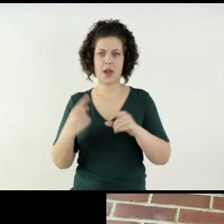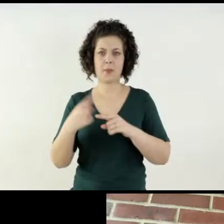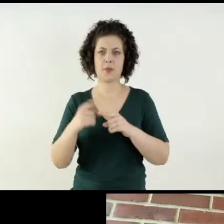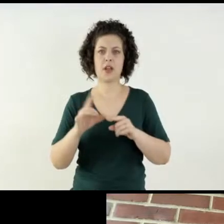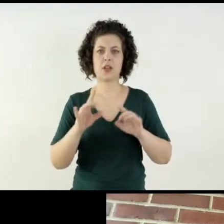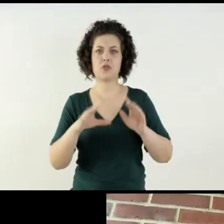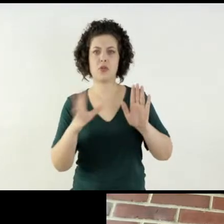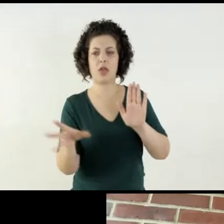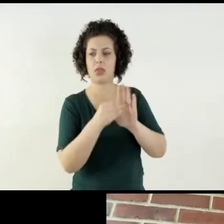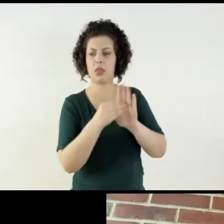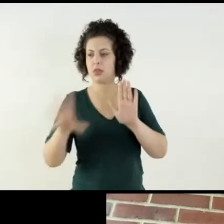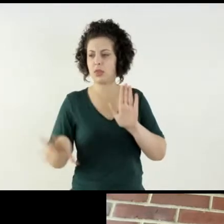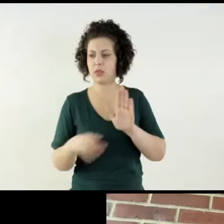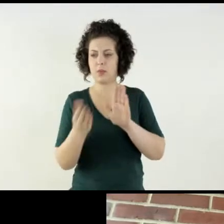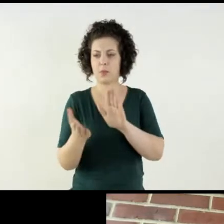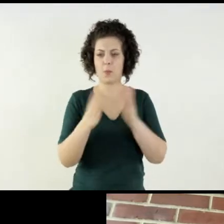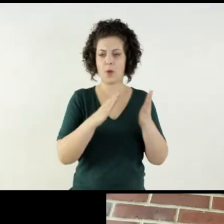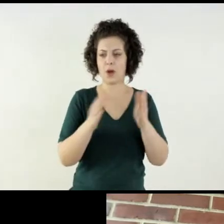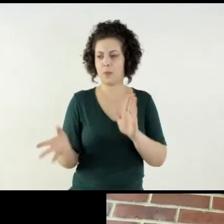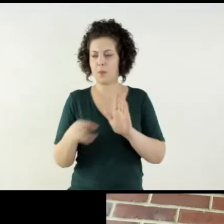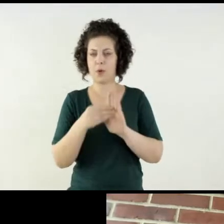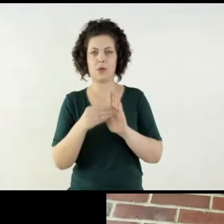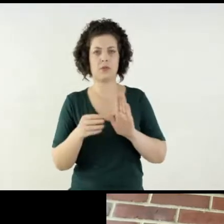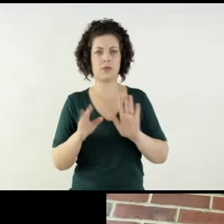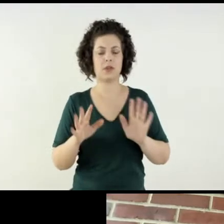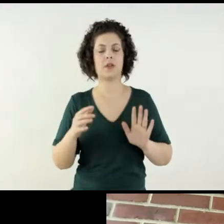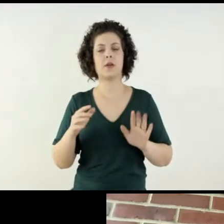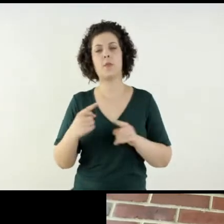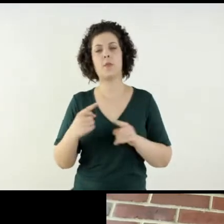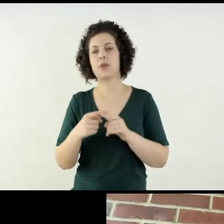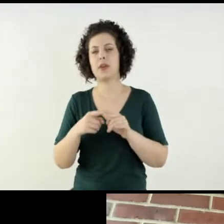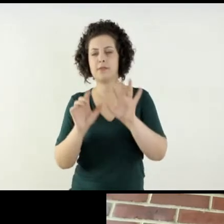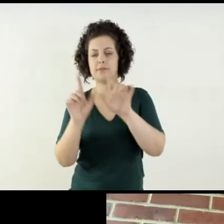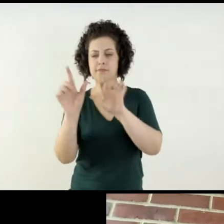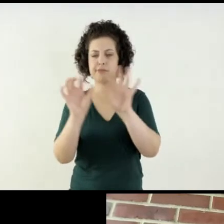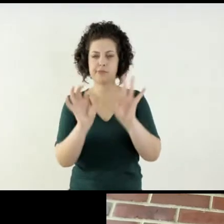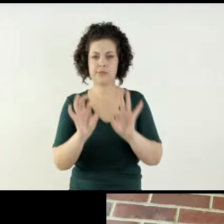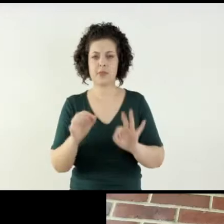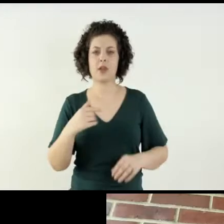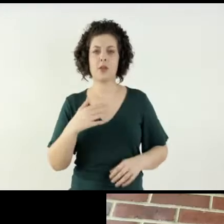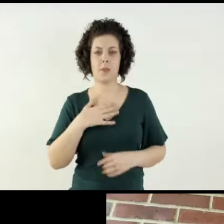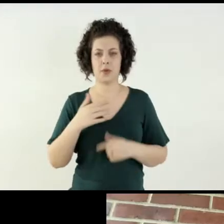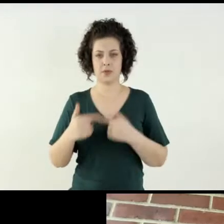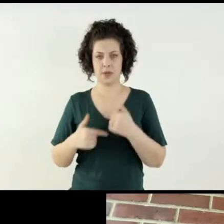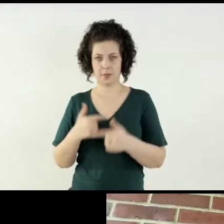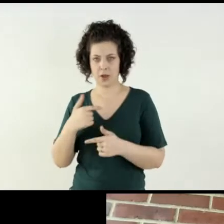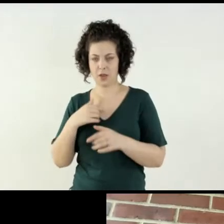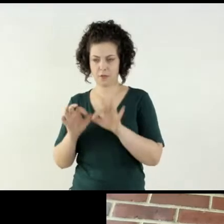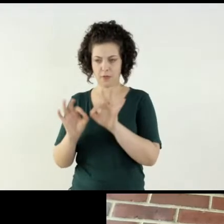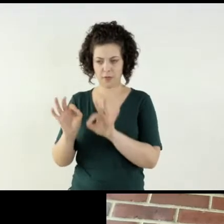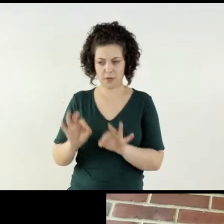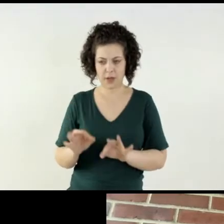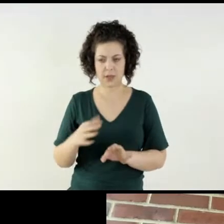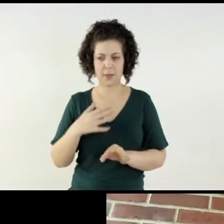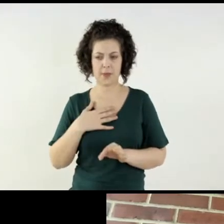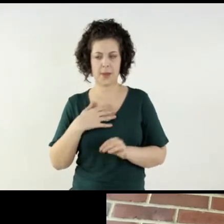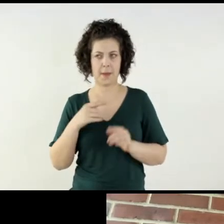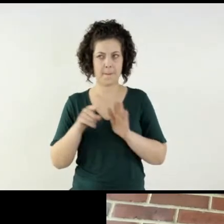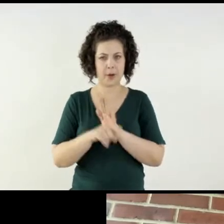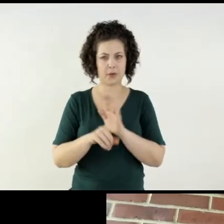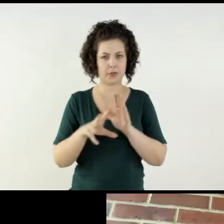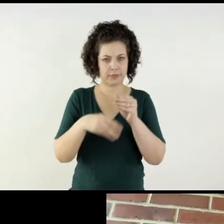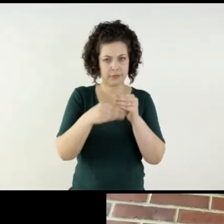weave this into my own work, because I think that into my own question, because I think that in your work,